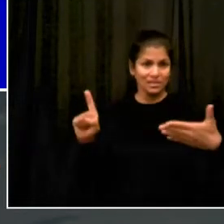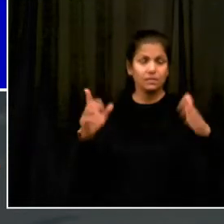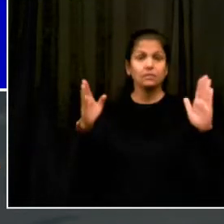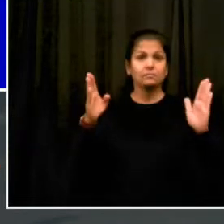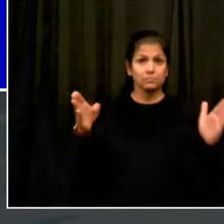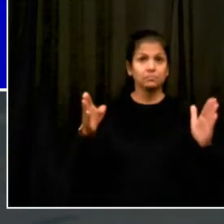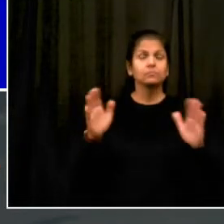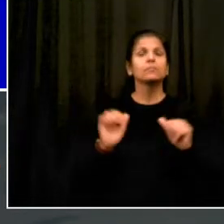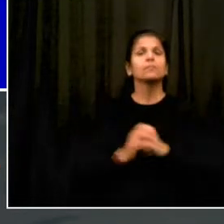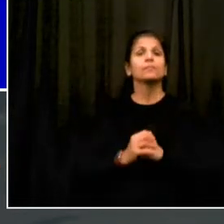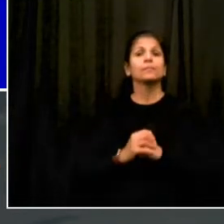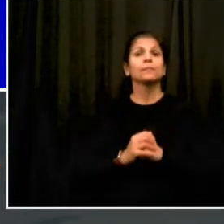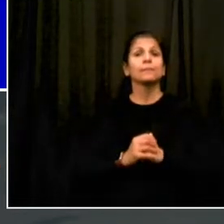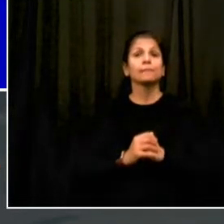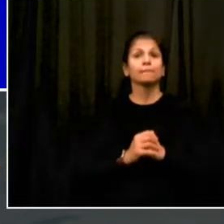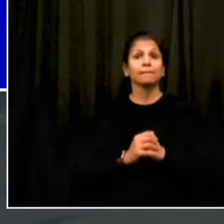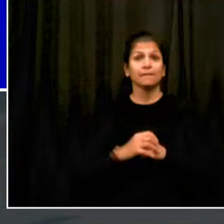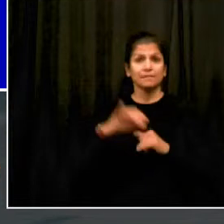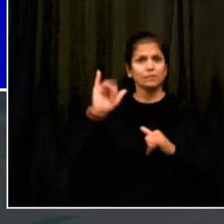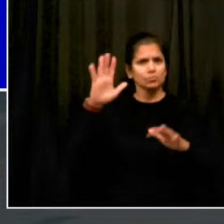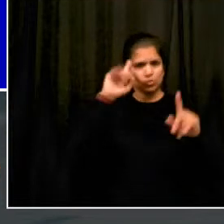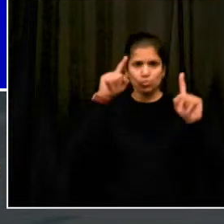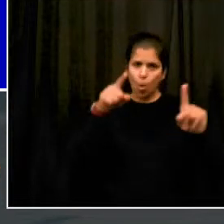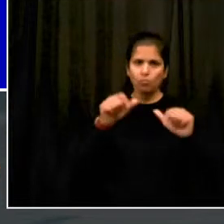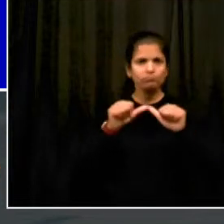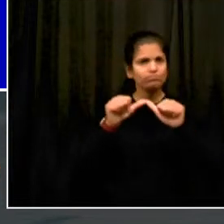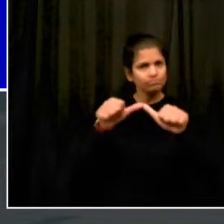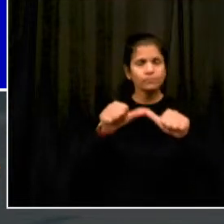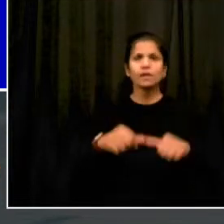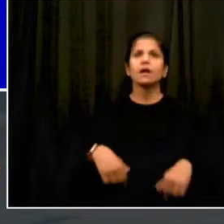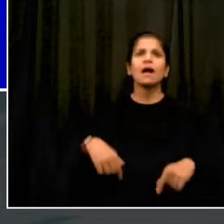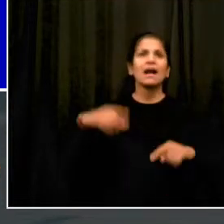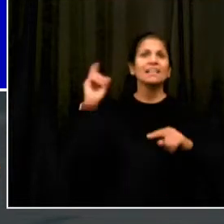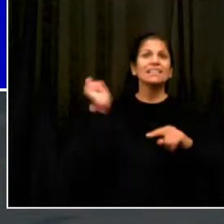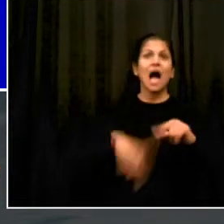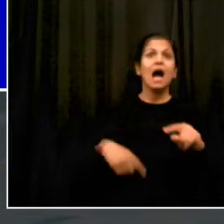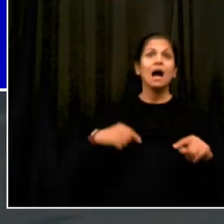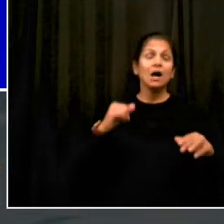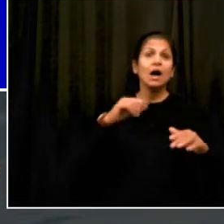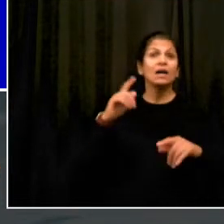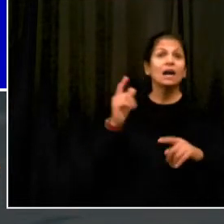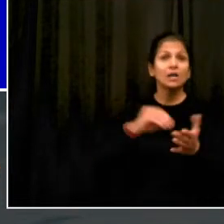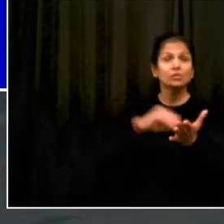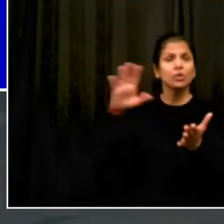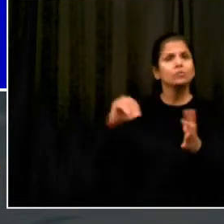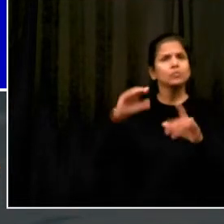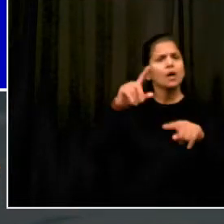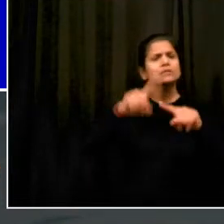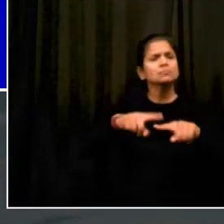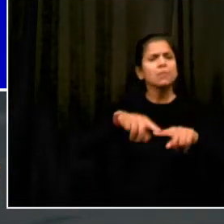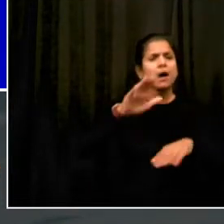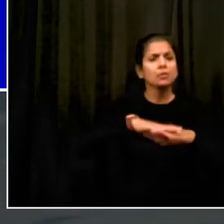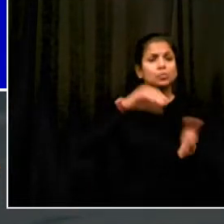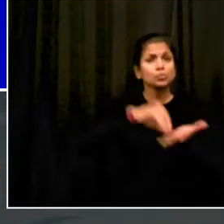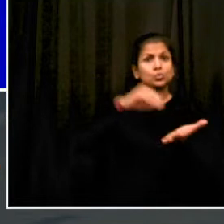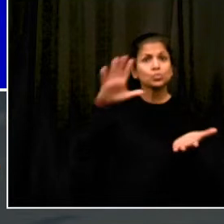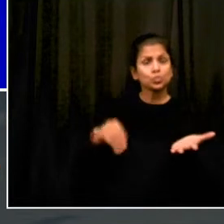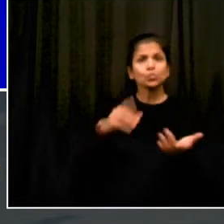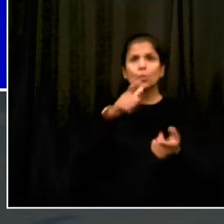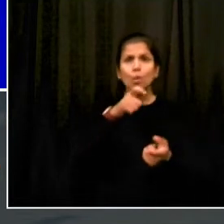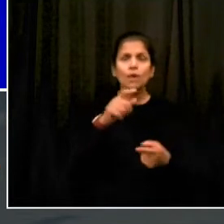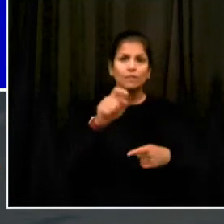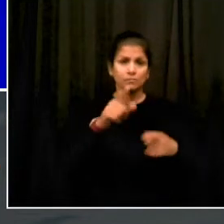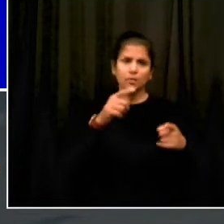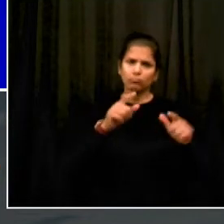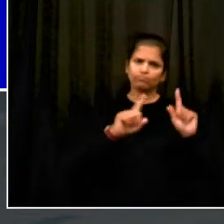So we'll have in-person instruction for those who are part of that approach, remote for all other kids. The Situation